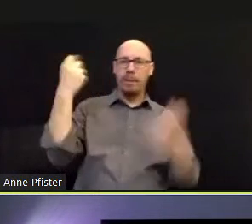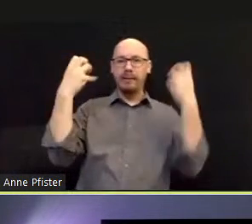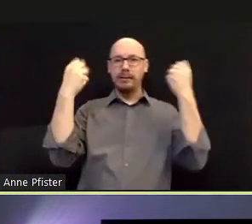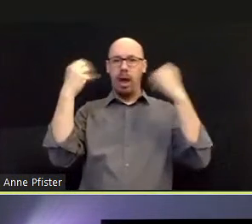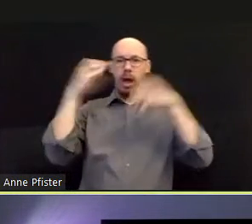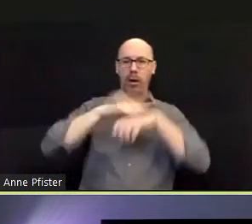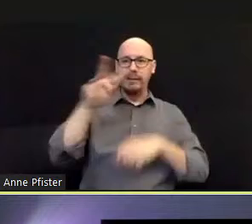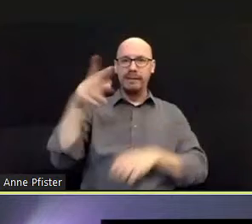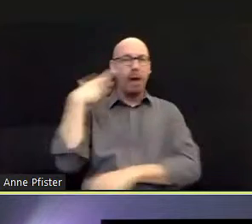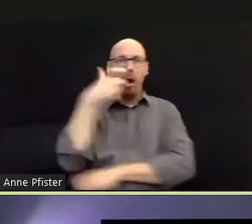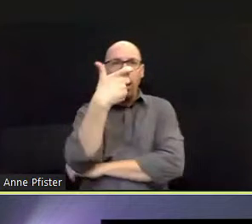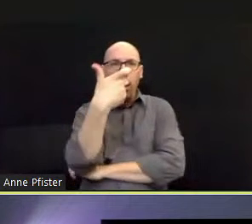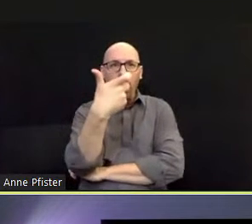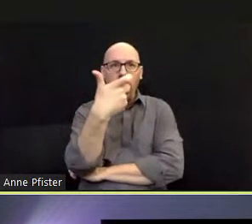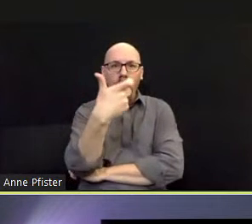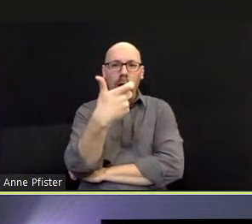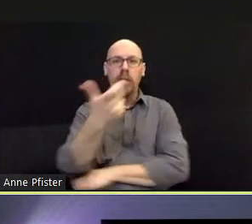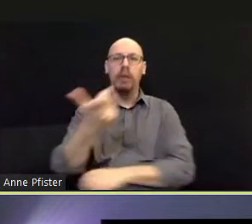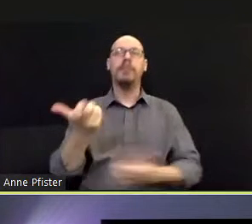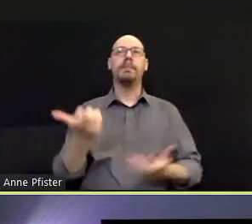the interpretation.